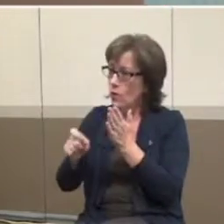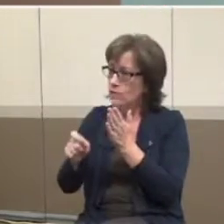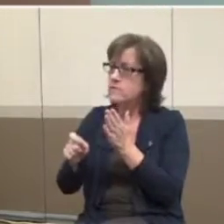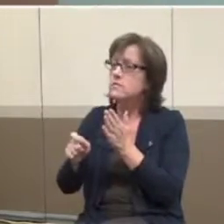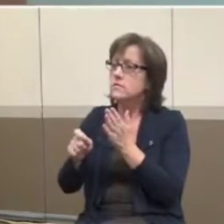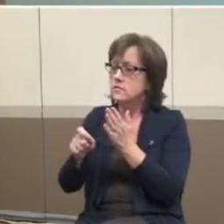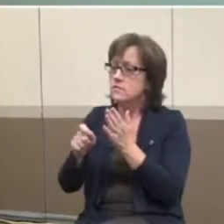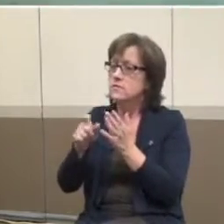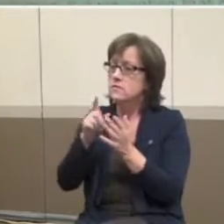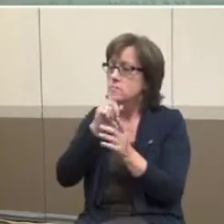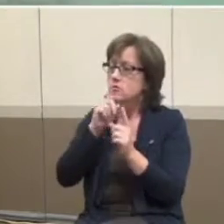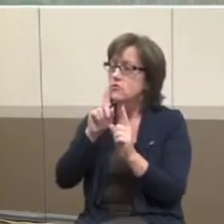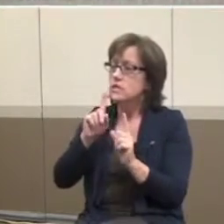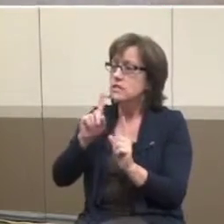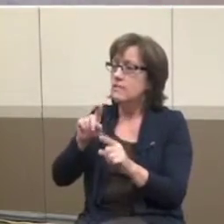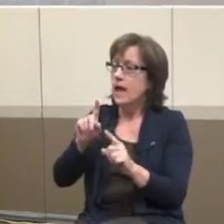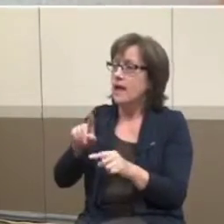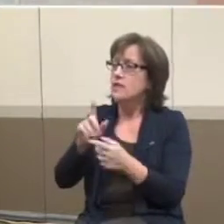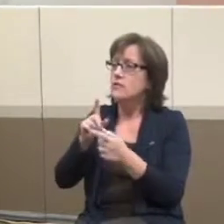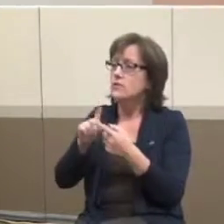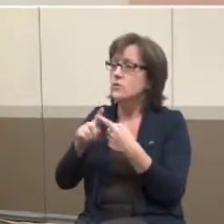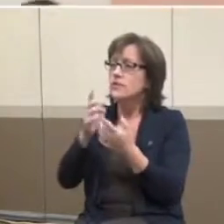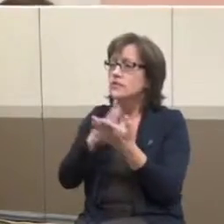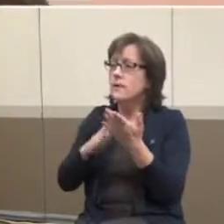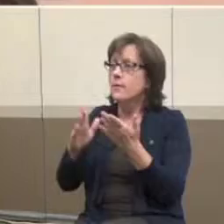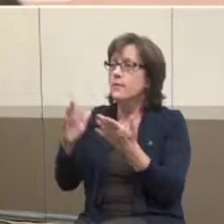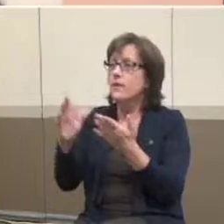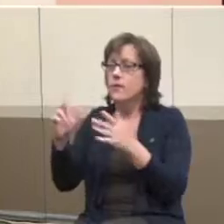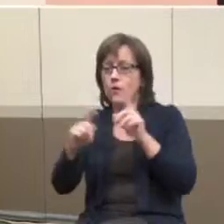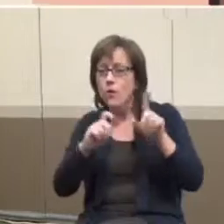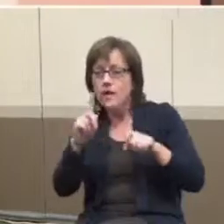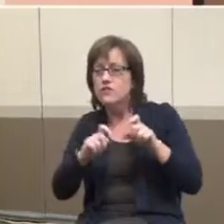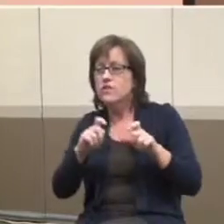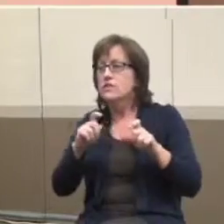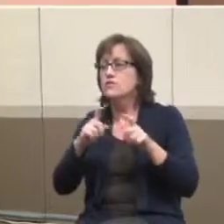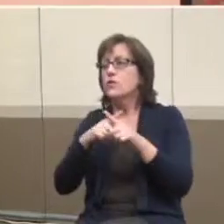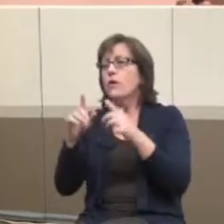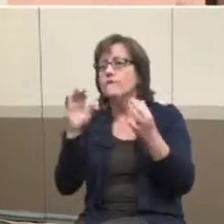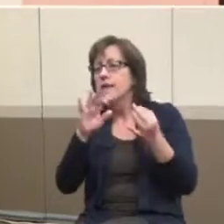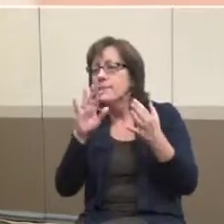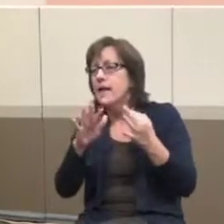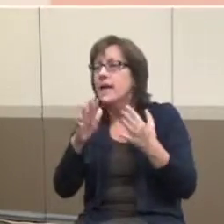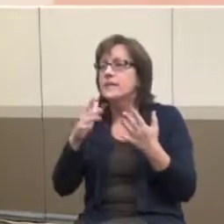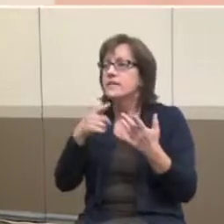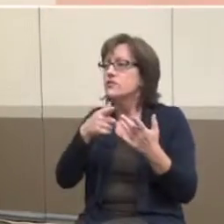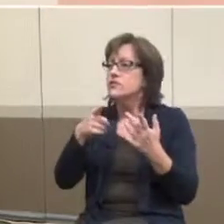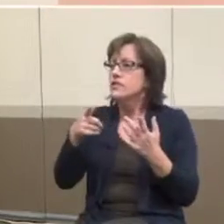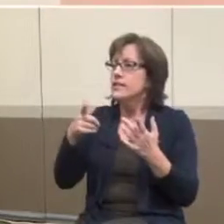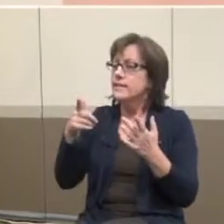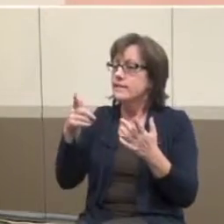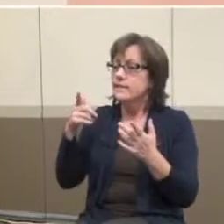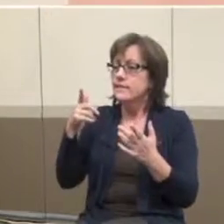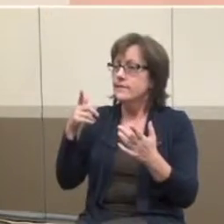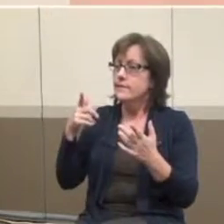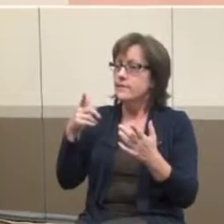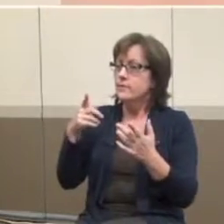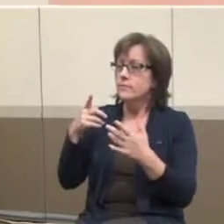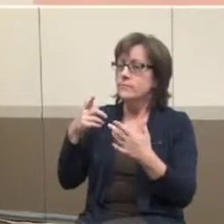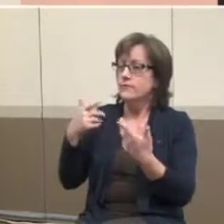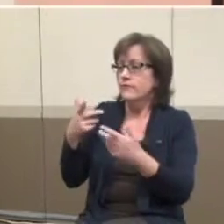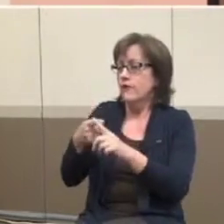of respond to some of the questions and some of the feedback I think that she has gotten either from hearing people or the deaf